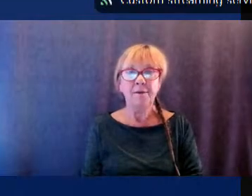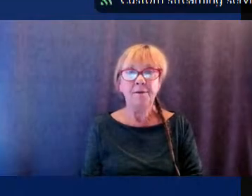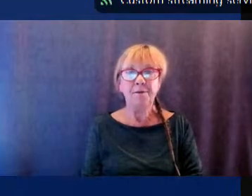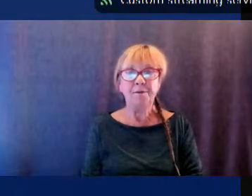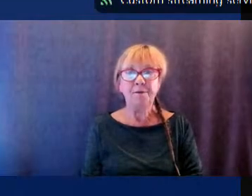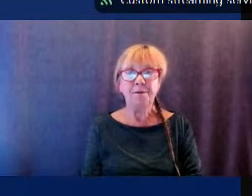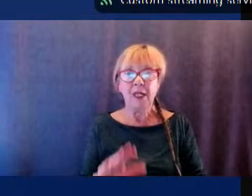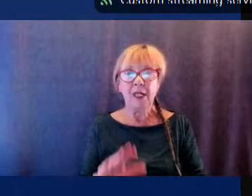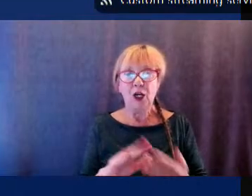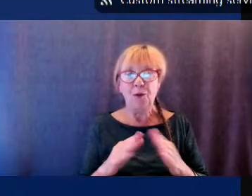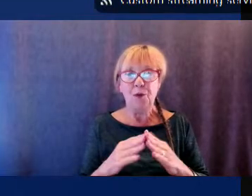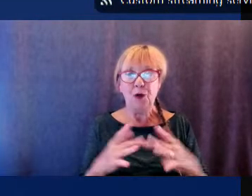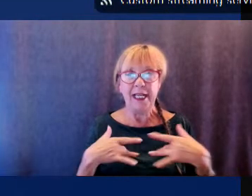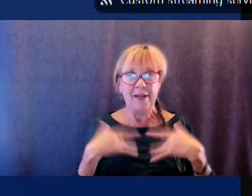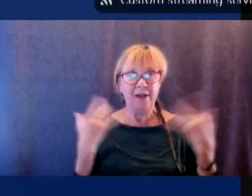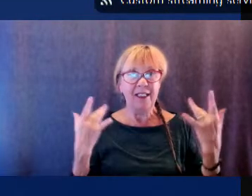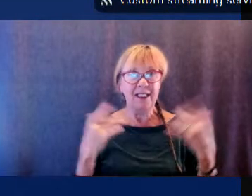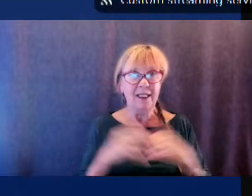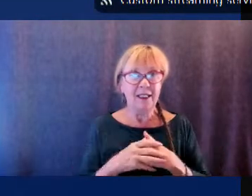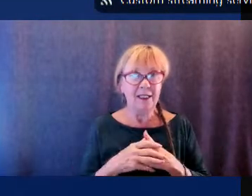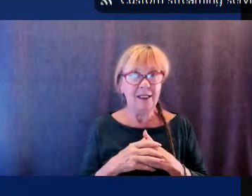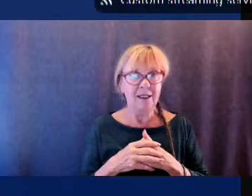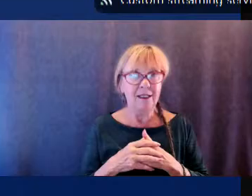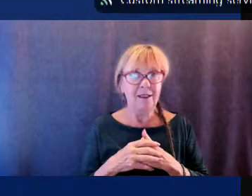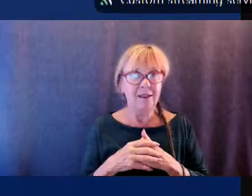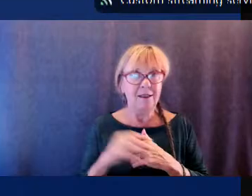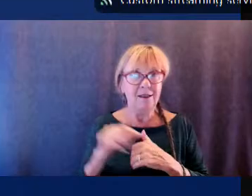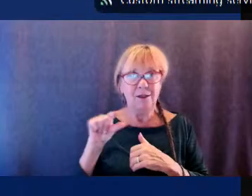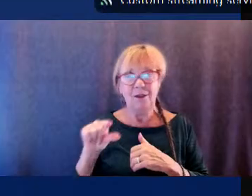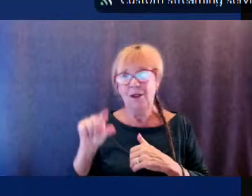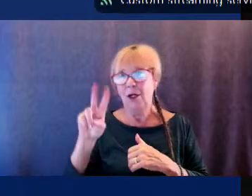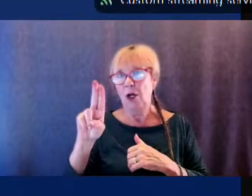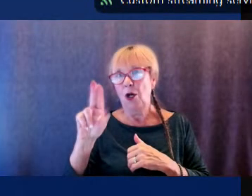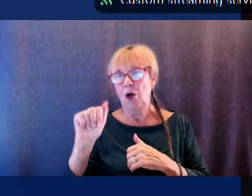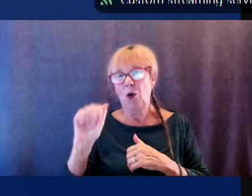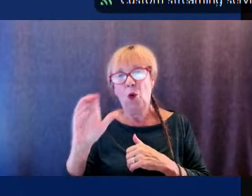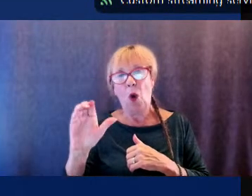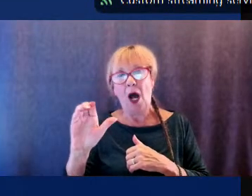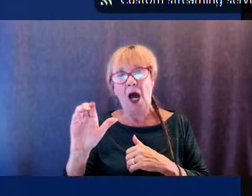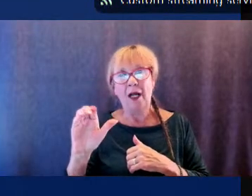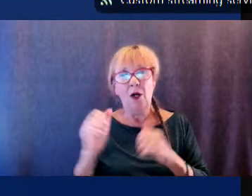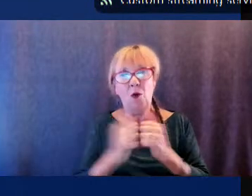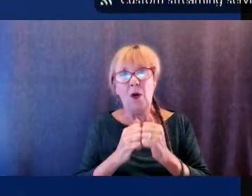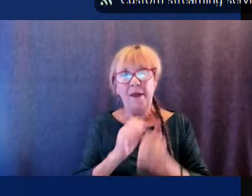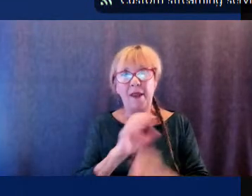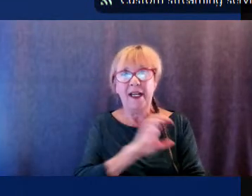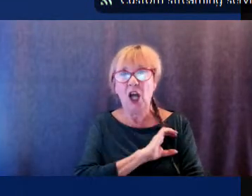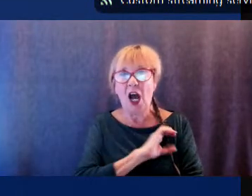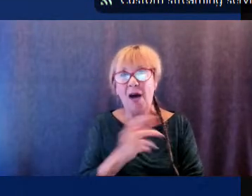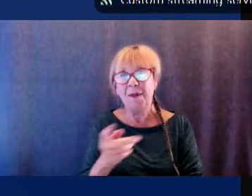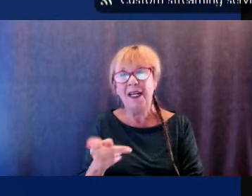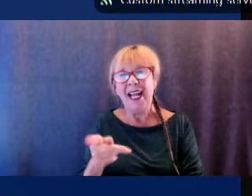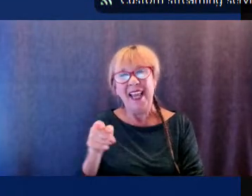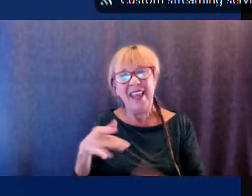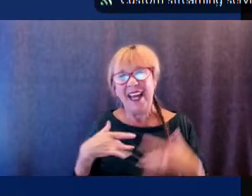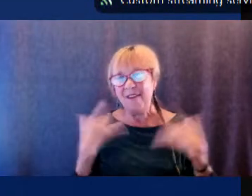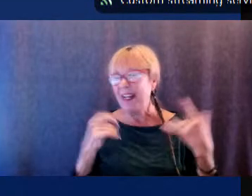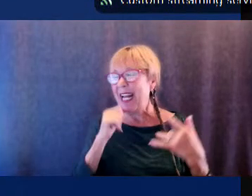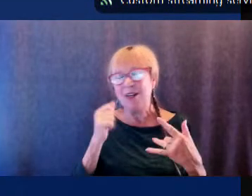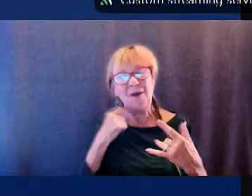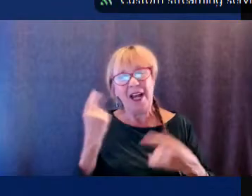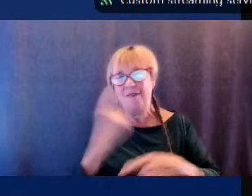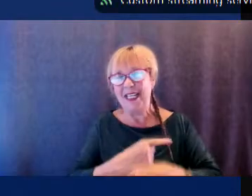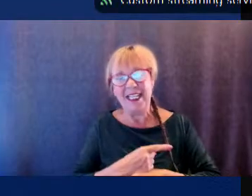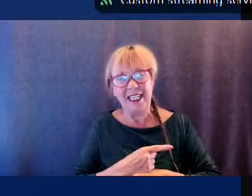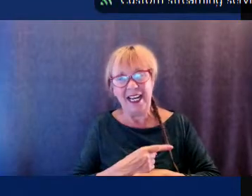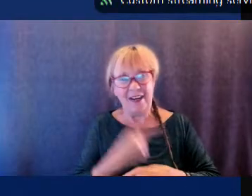the Guac with a Cop that we put together, and that was just a method for the residents to come out, meet the